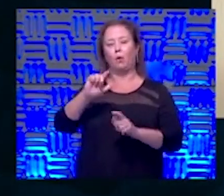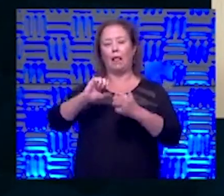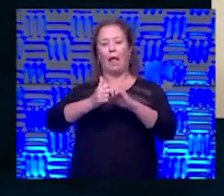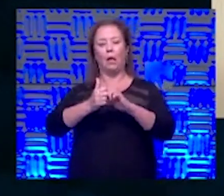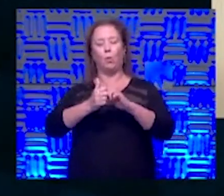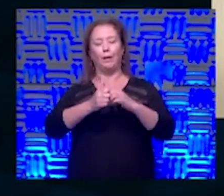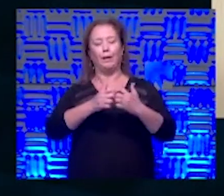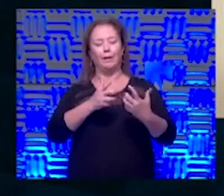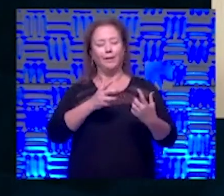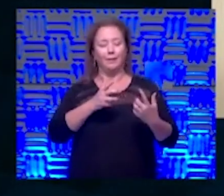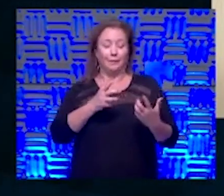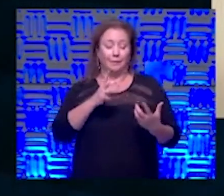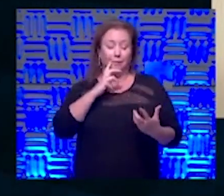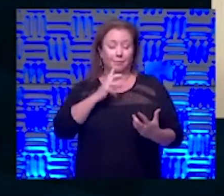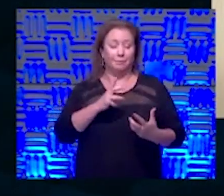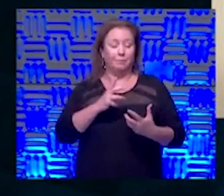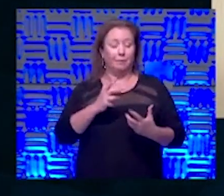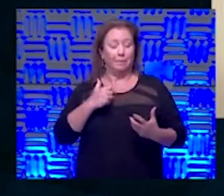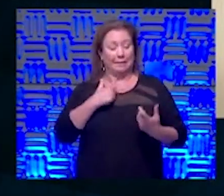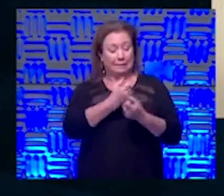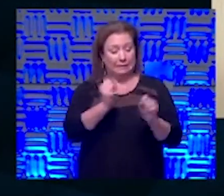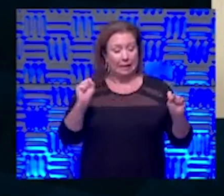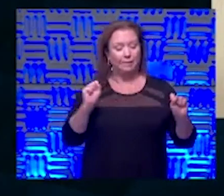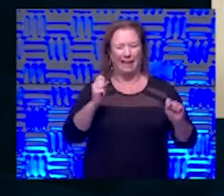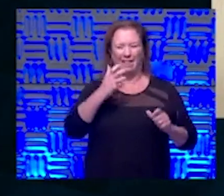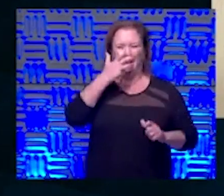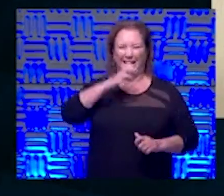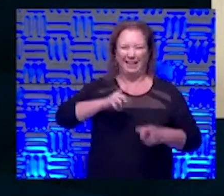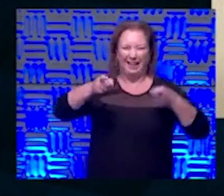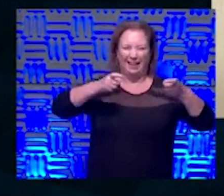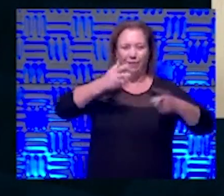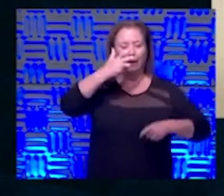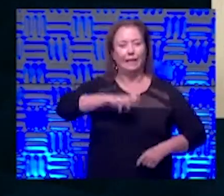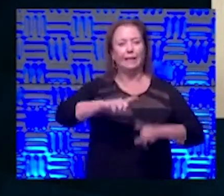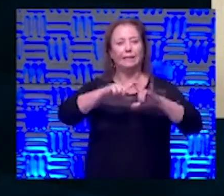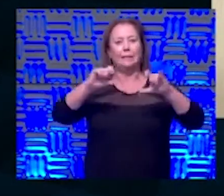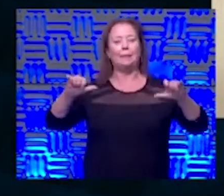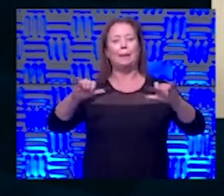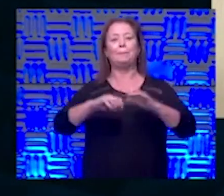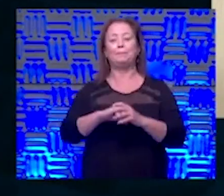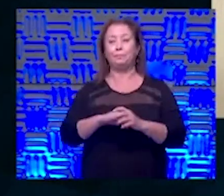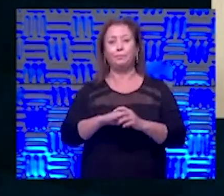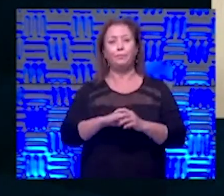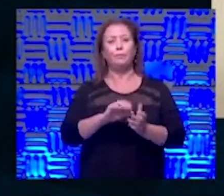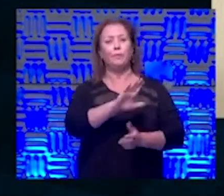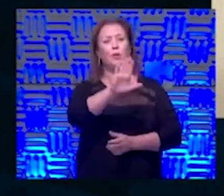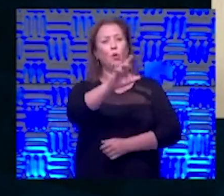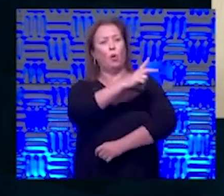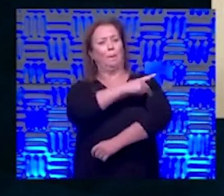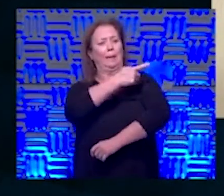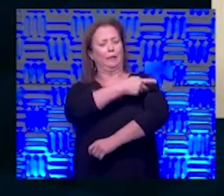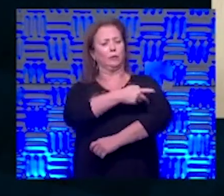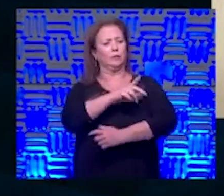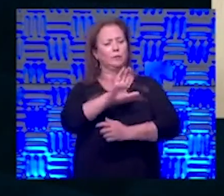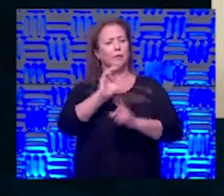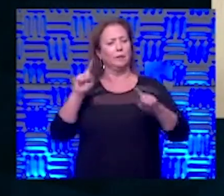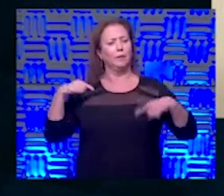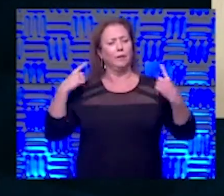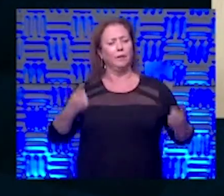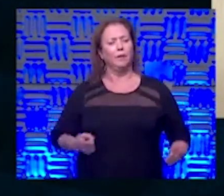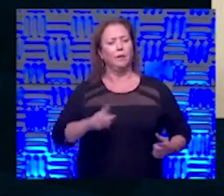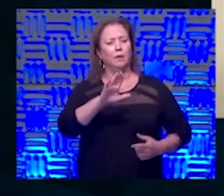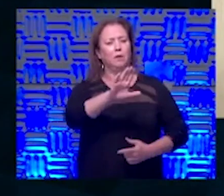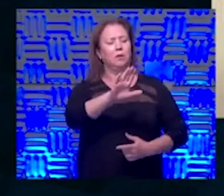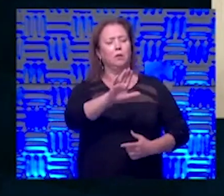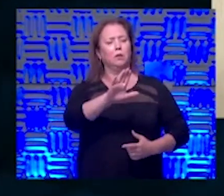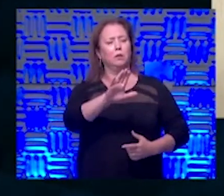heat while being safe? So tell us a little bit about some of your patients during the pandemic. What's it